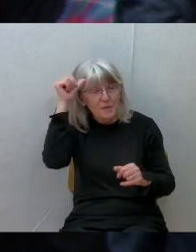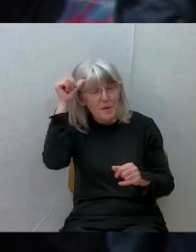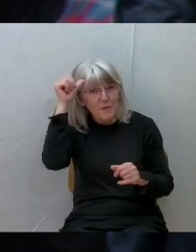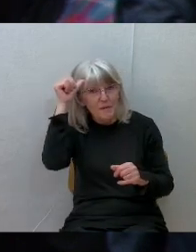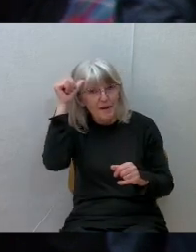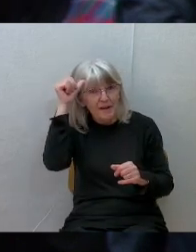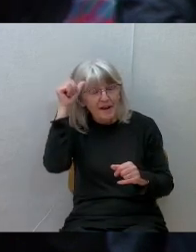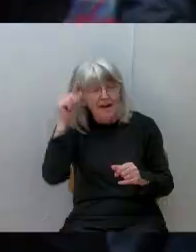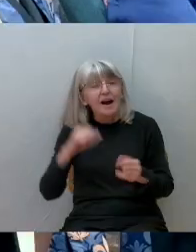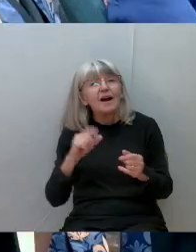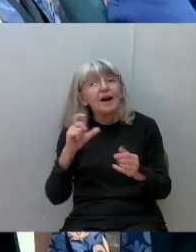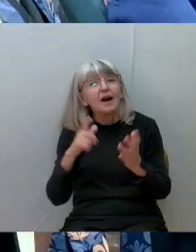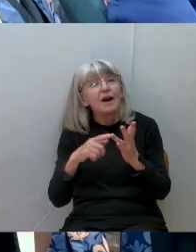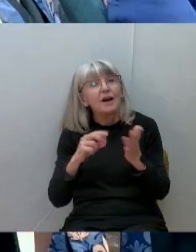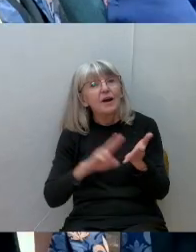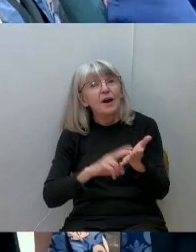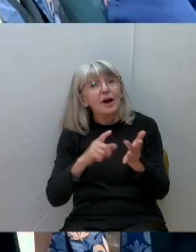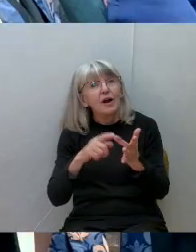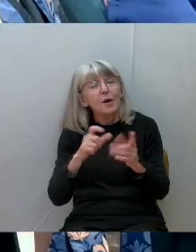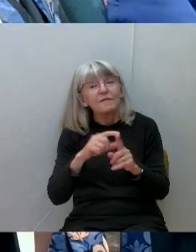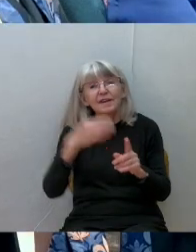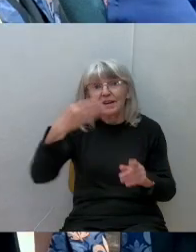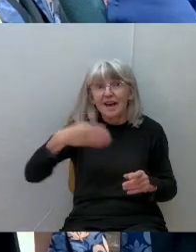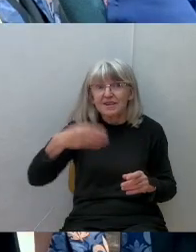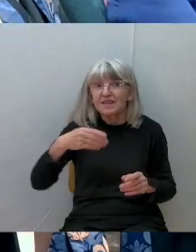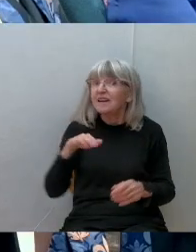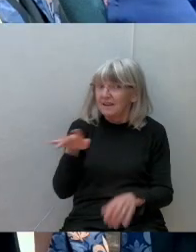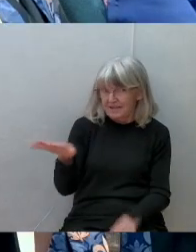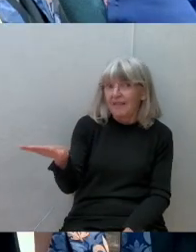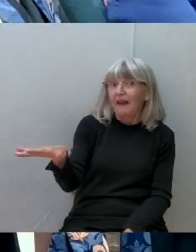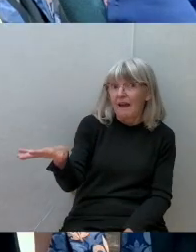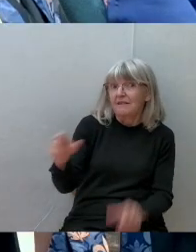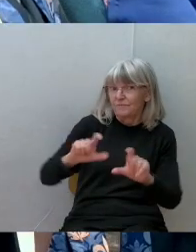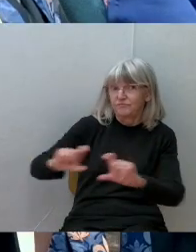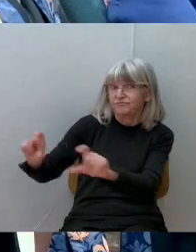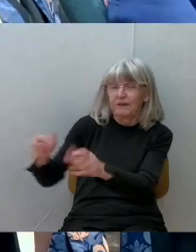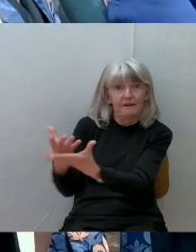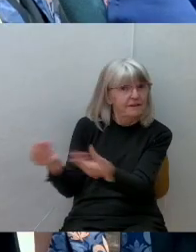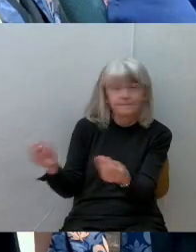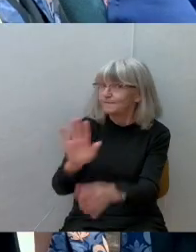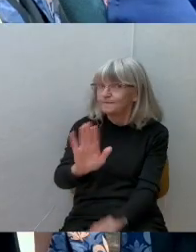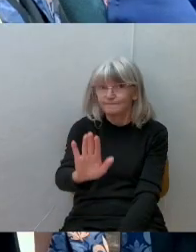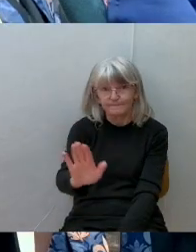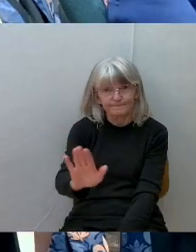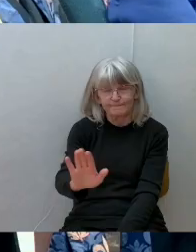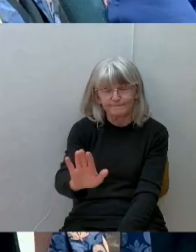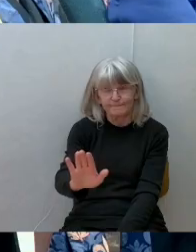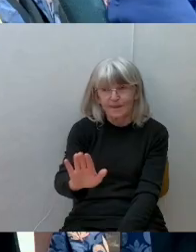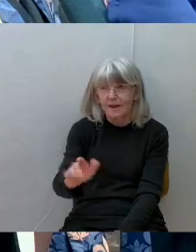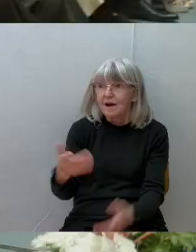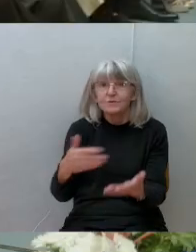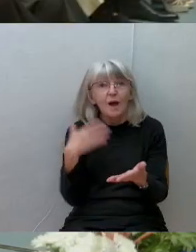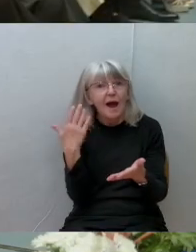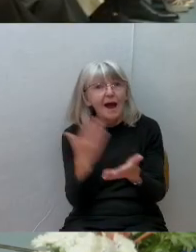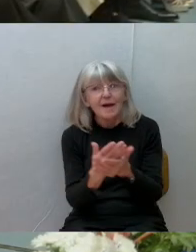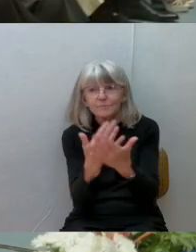still out there. So the fact that you have got here now is an incredible